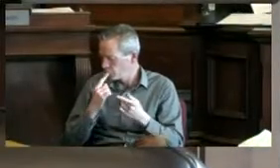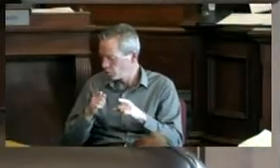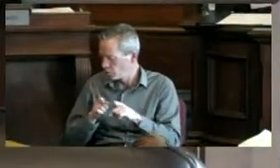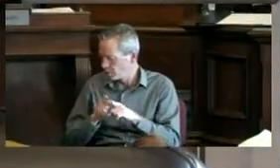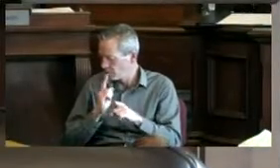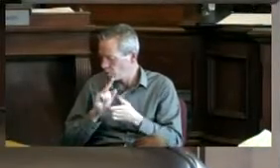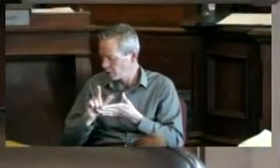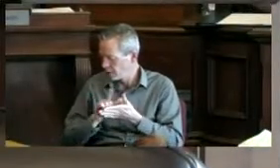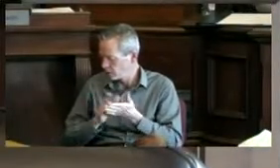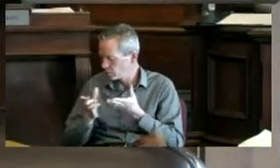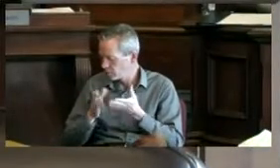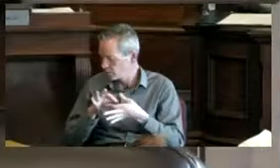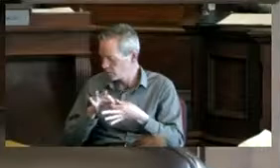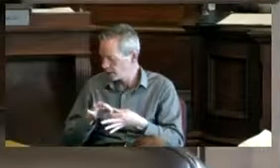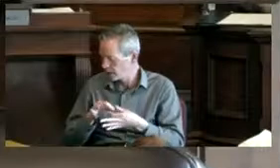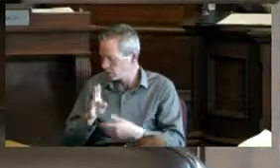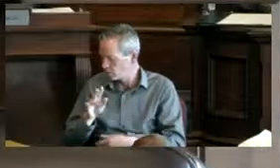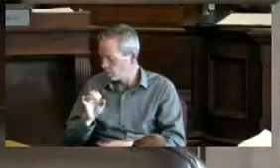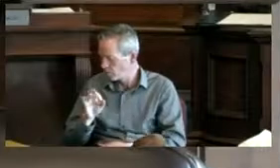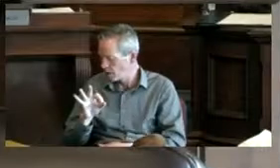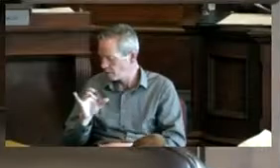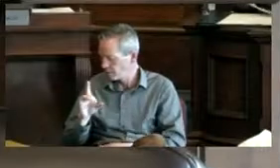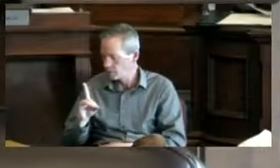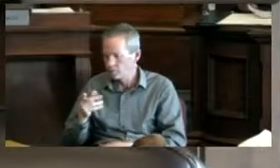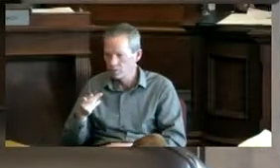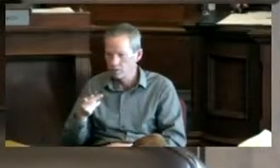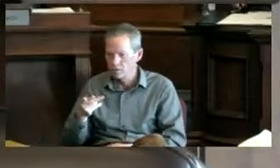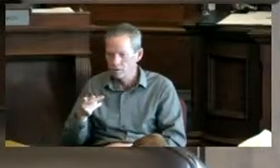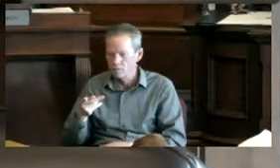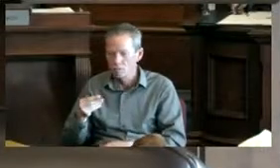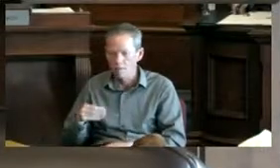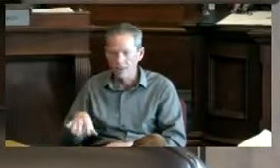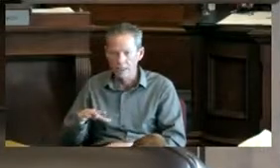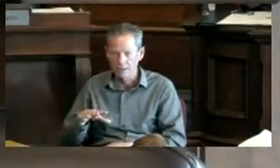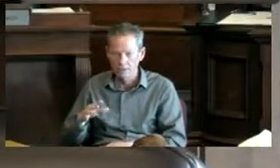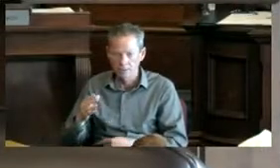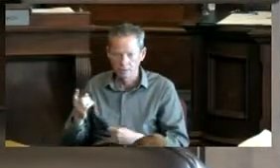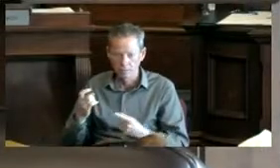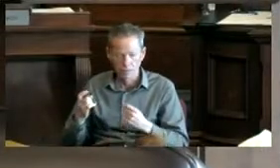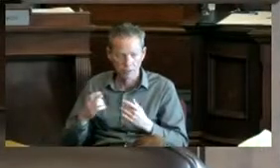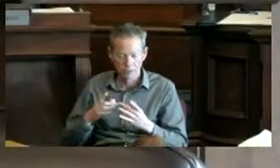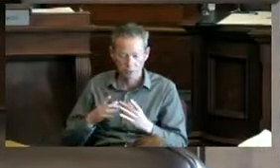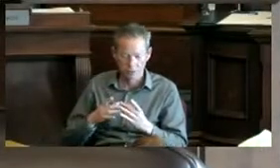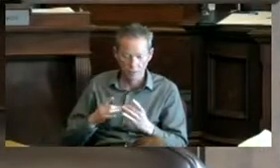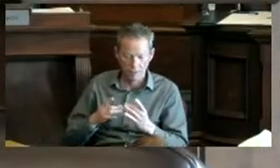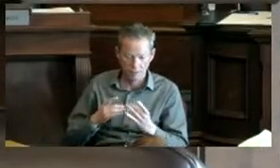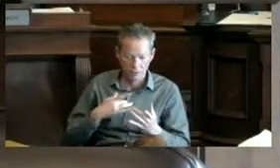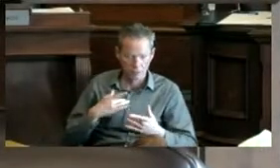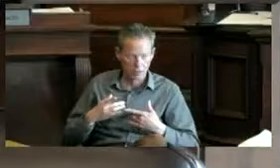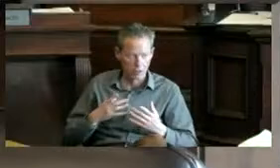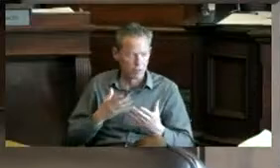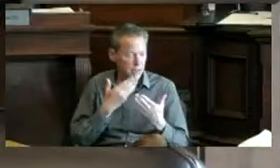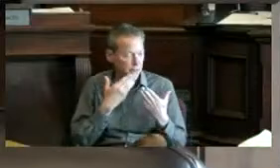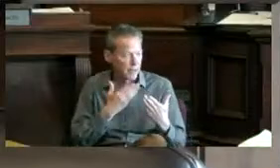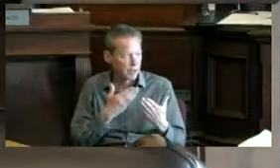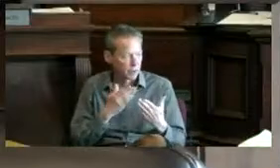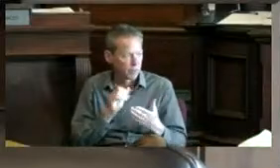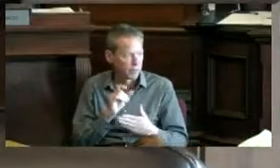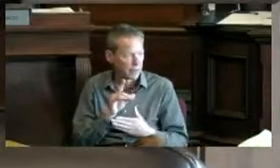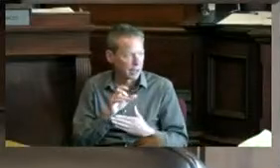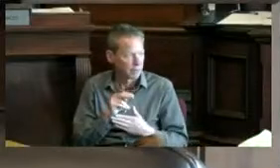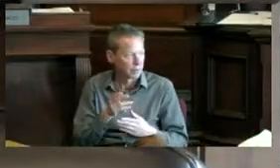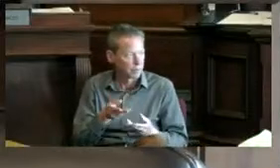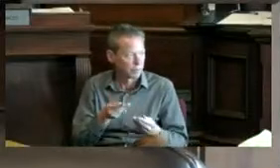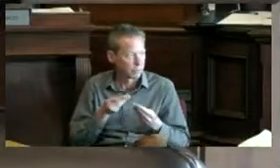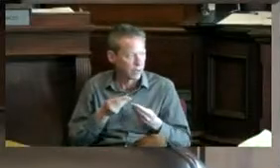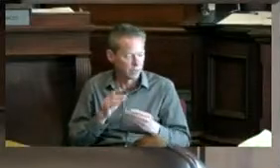brownfield properties. Any questions, comments, or concerns? No? Well, I want to say thank you to the administration for providing the list